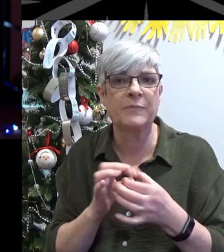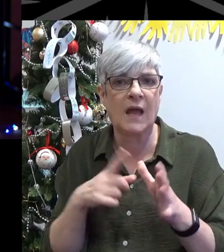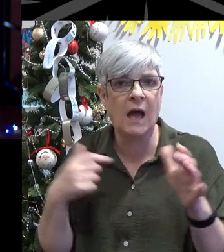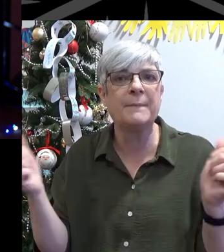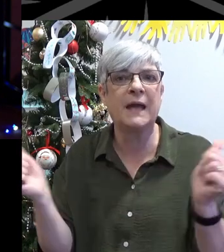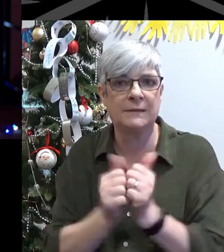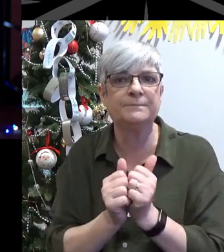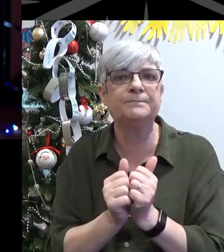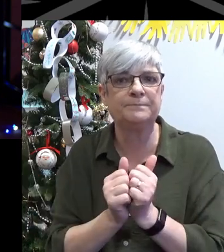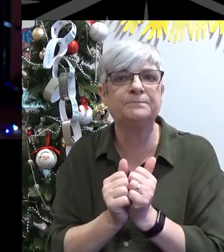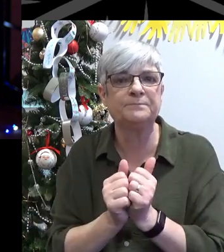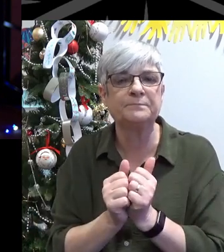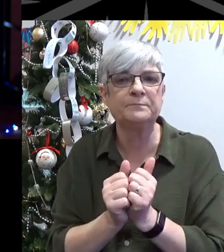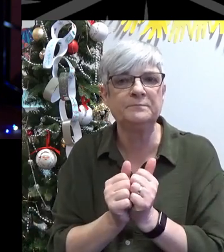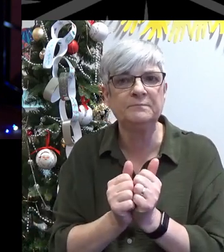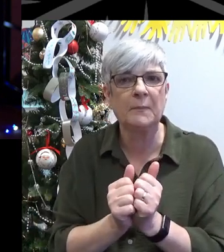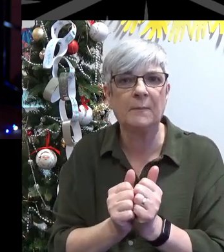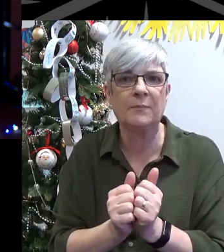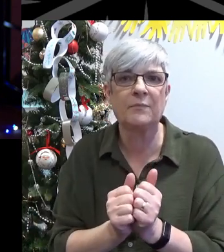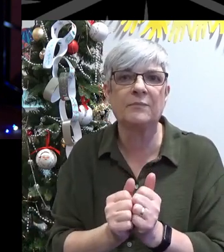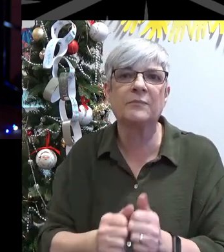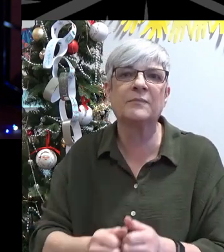Amen.